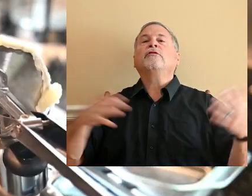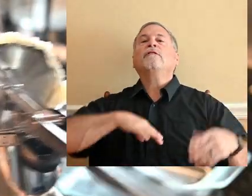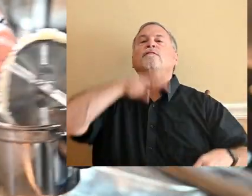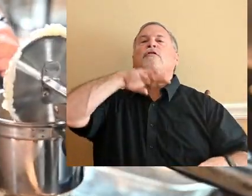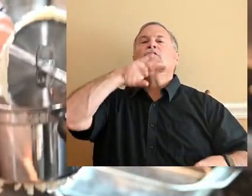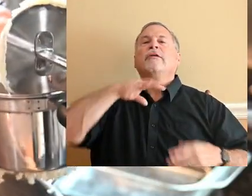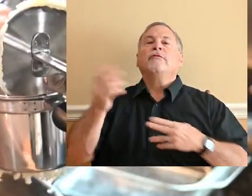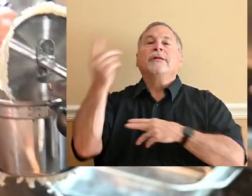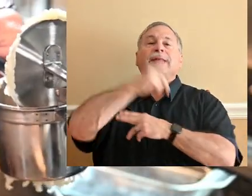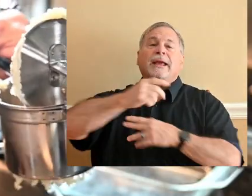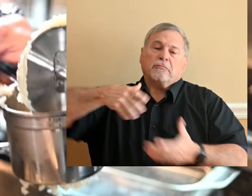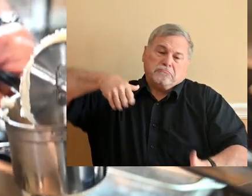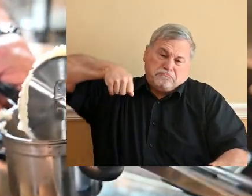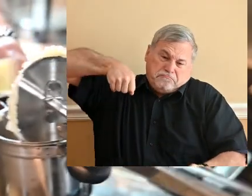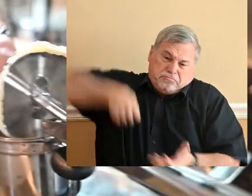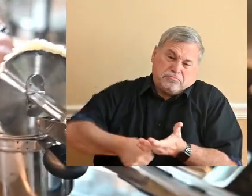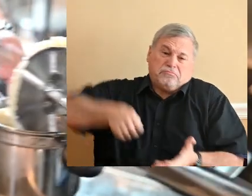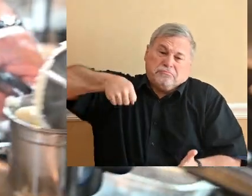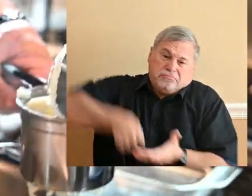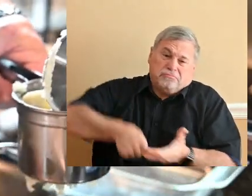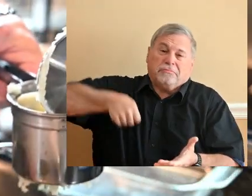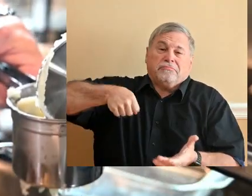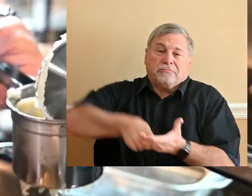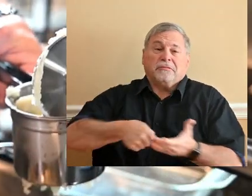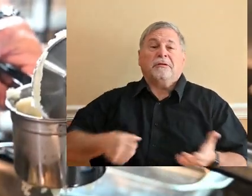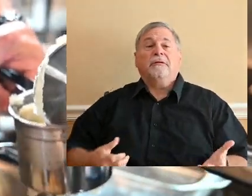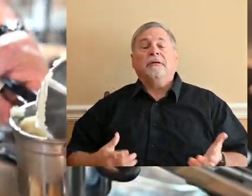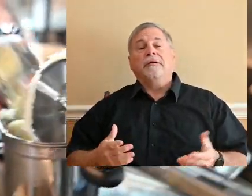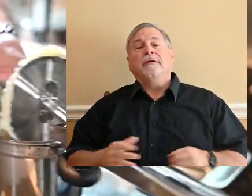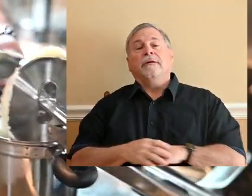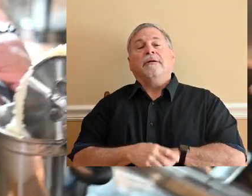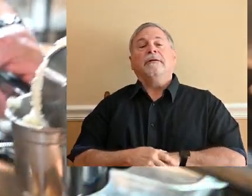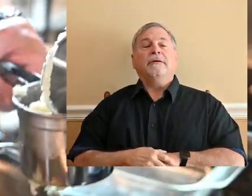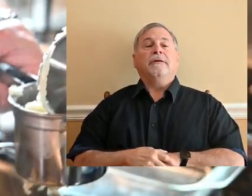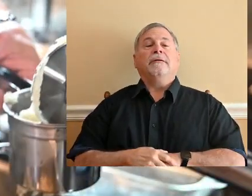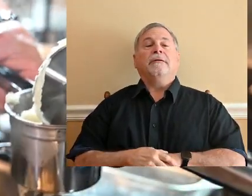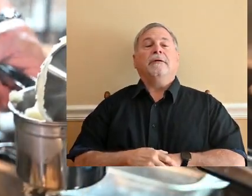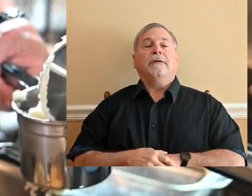frustrations of the day, squeezing it into a